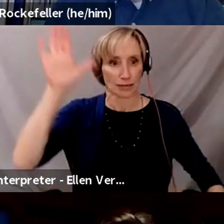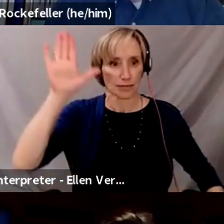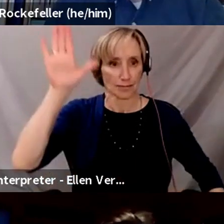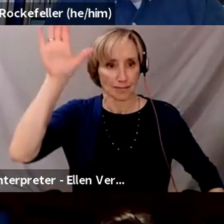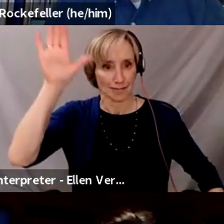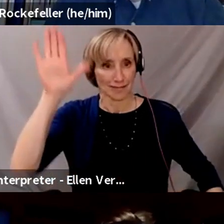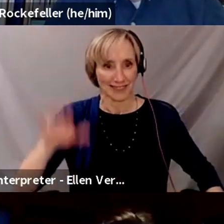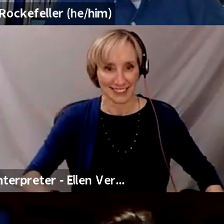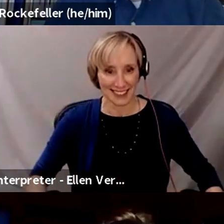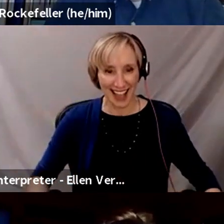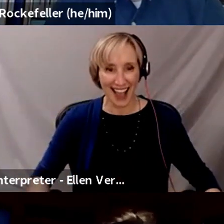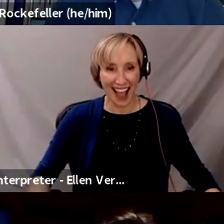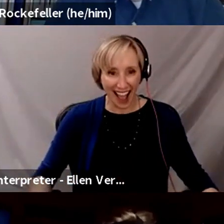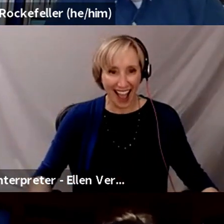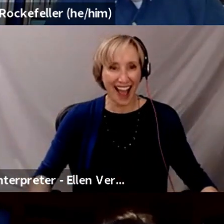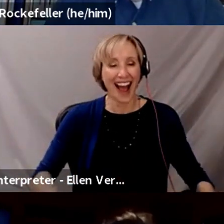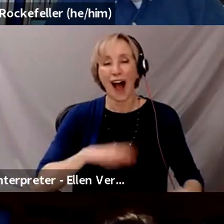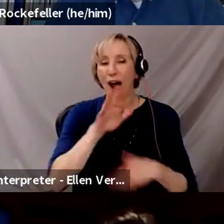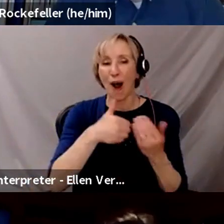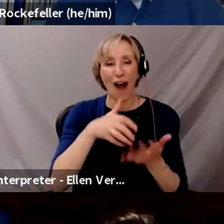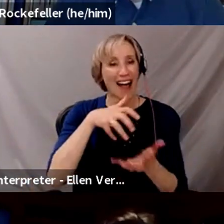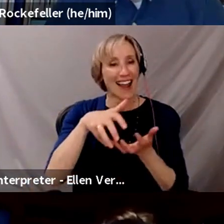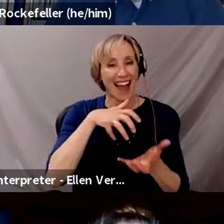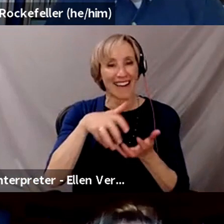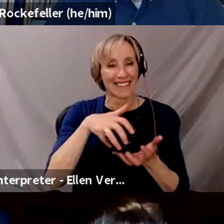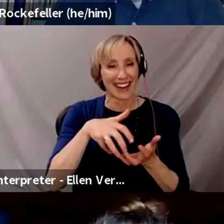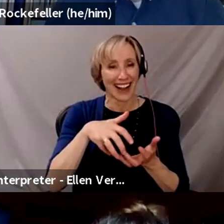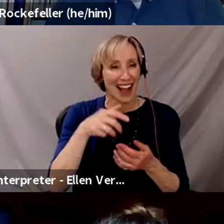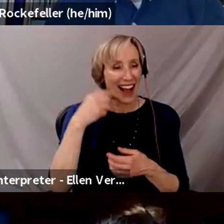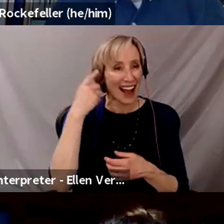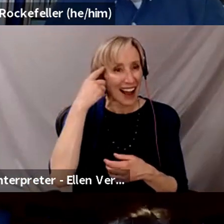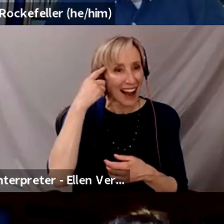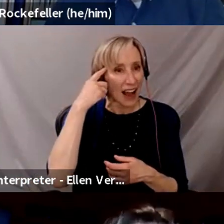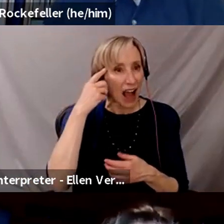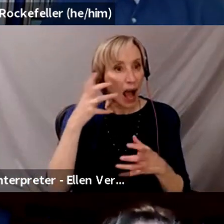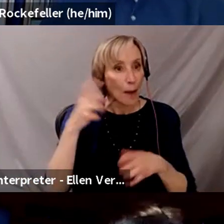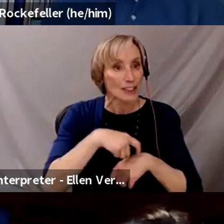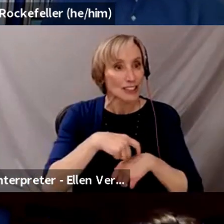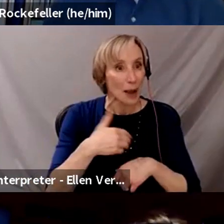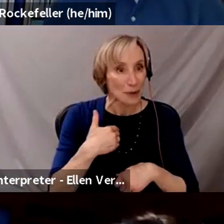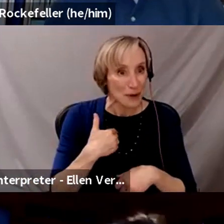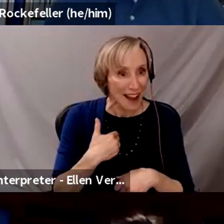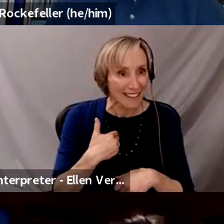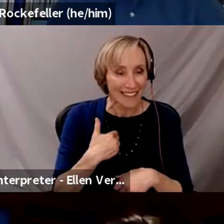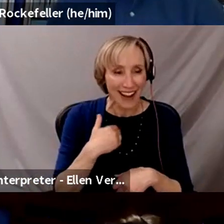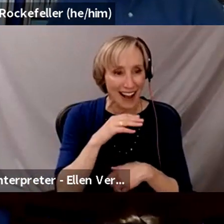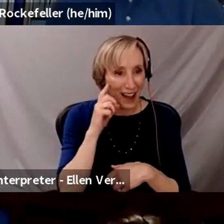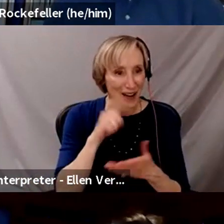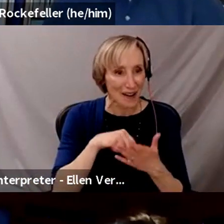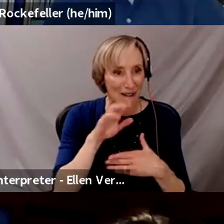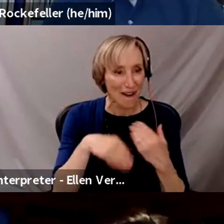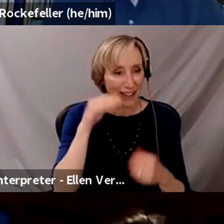all of the panelists just now started cracking up. I wonder if it's the same thoughts around how much time do we have? I